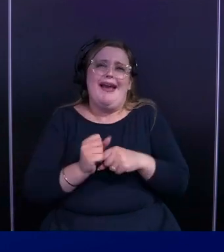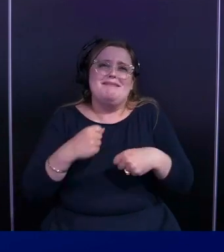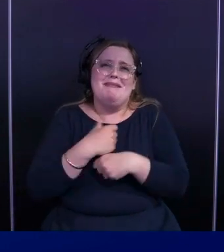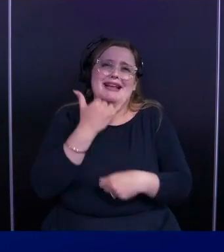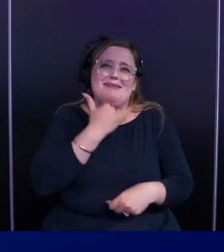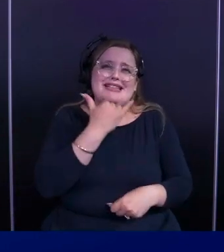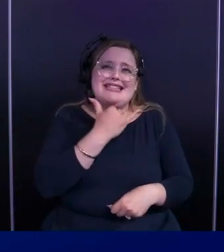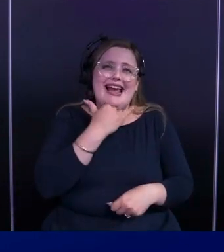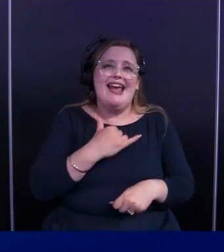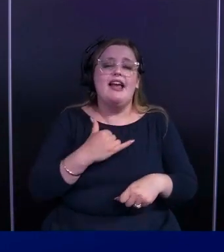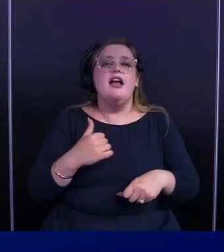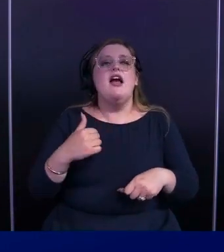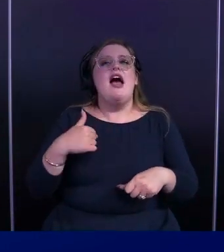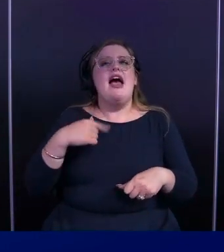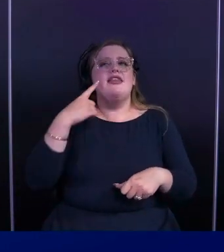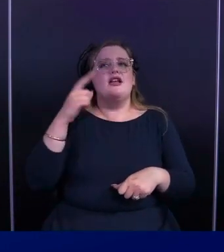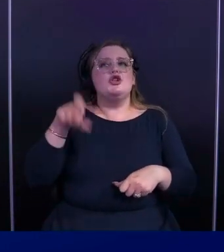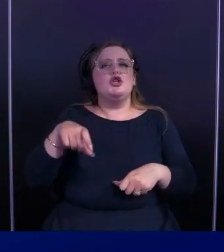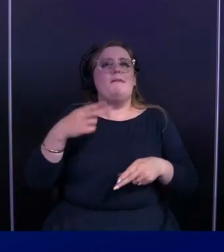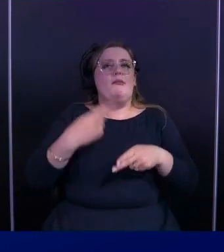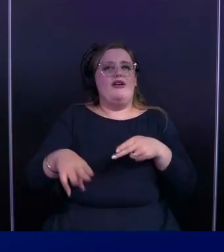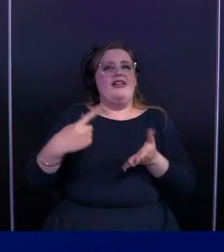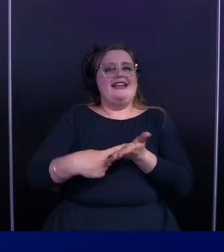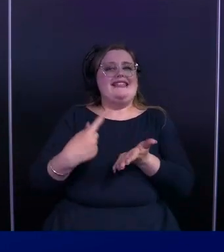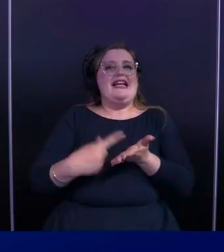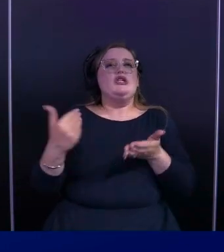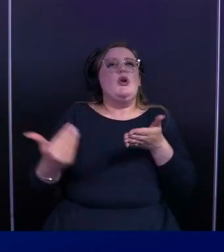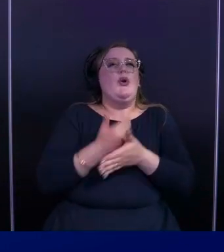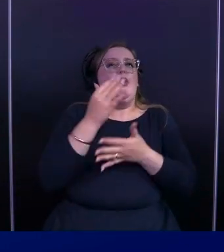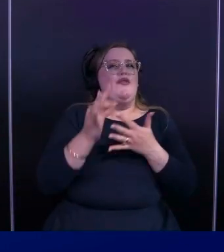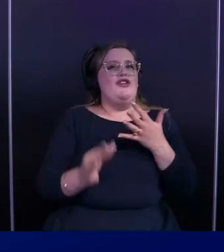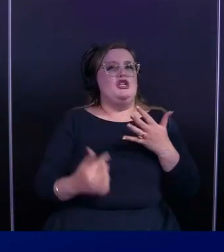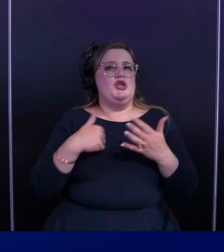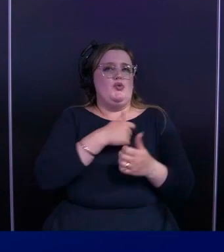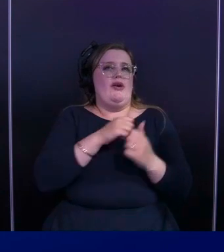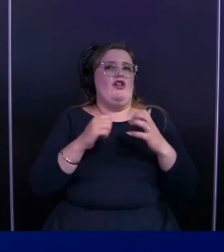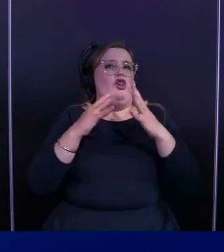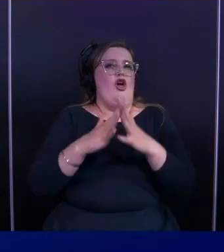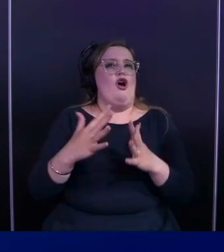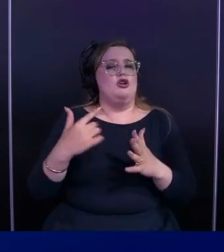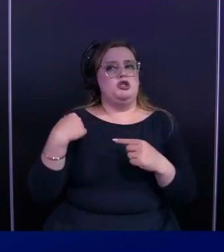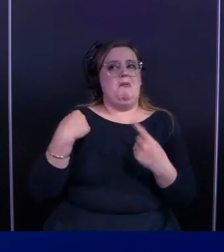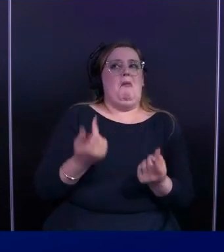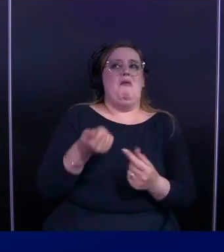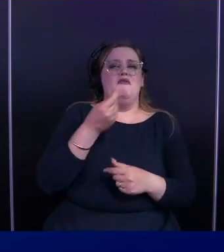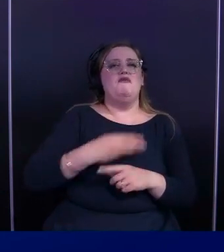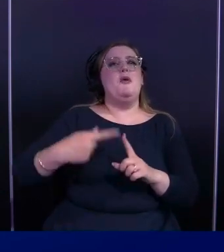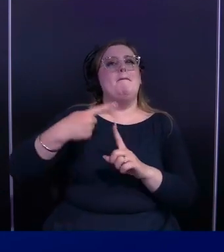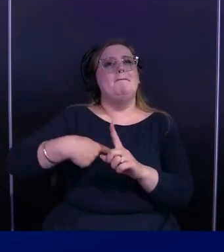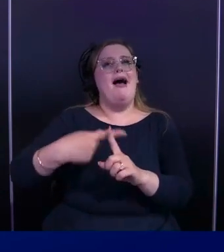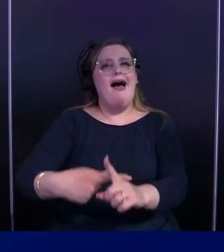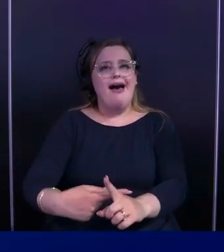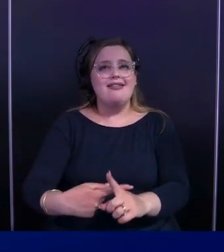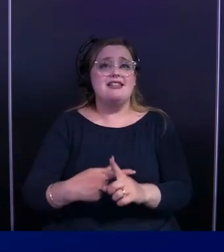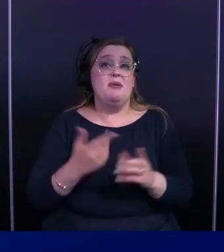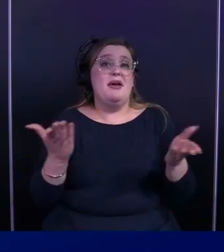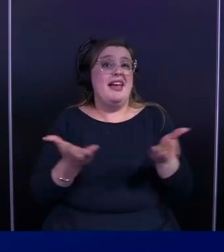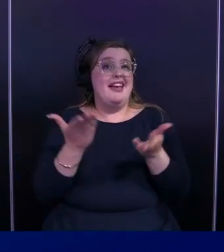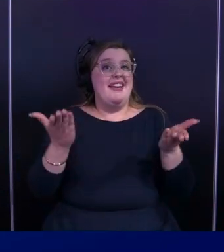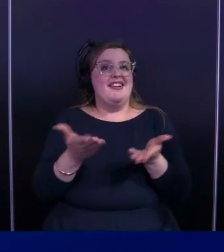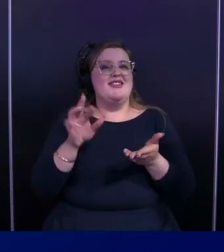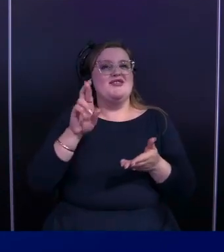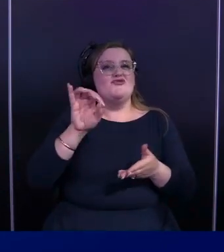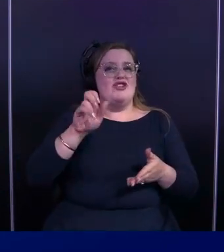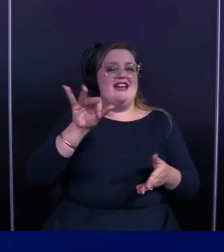briefly talk about here is some new features that we have launched in the past couple of months here. After all, here we are at Inforce,